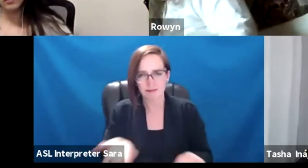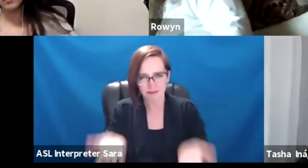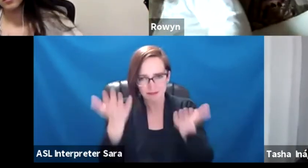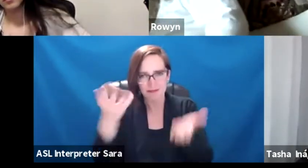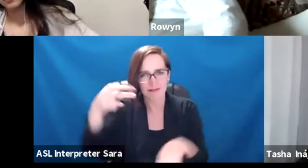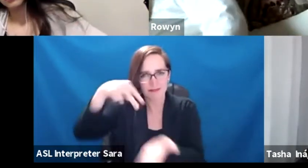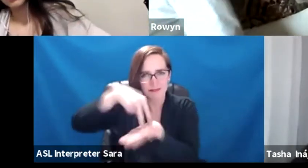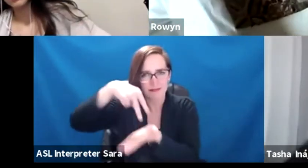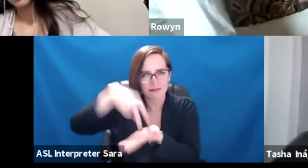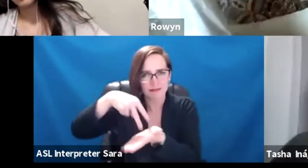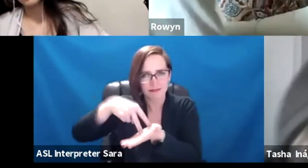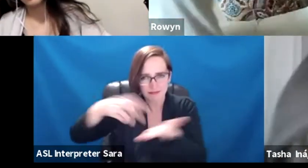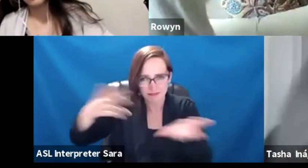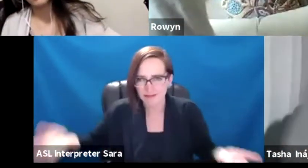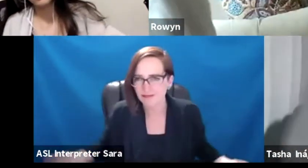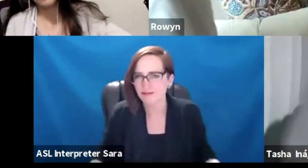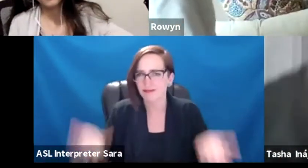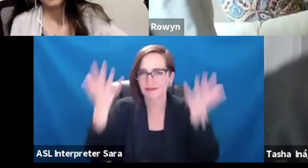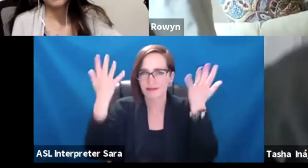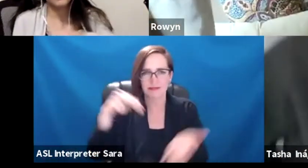perfect.